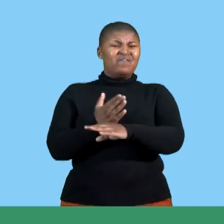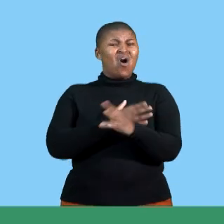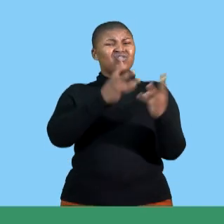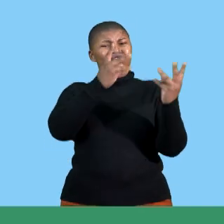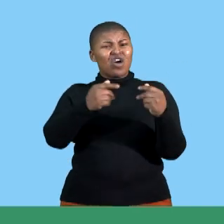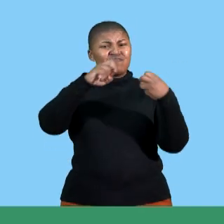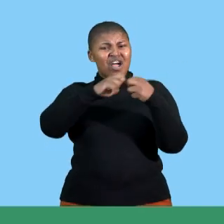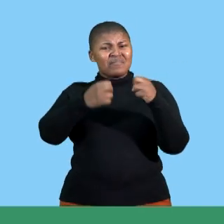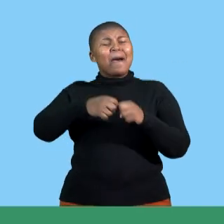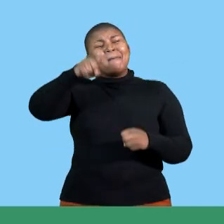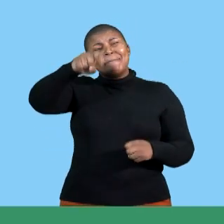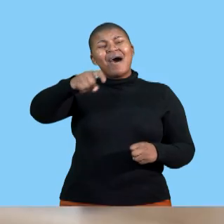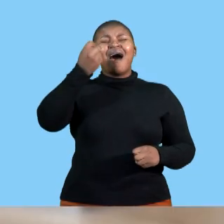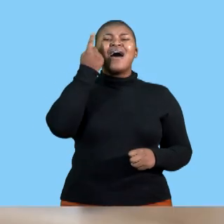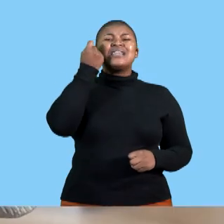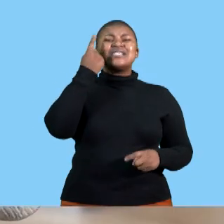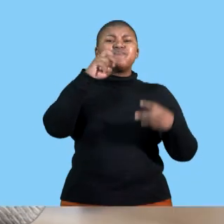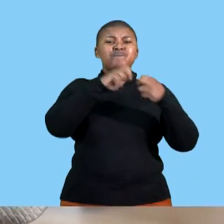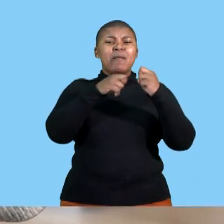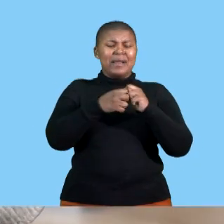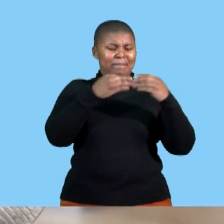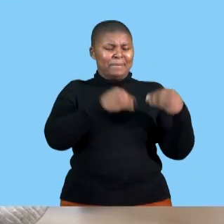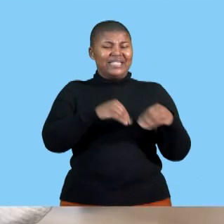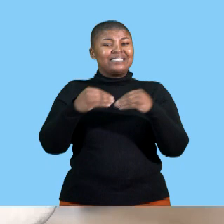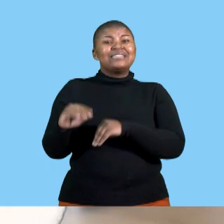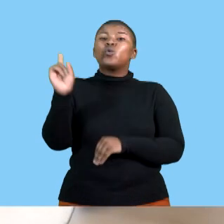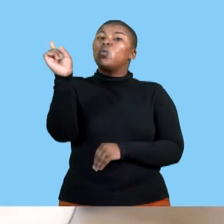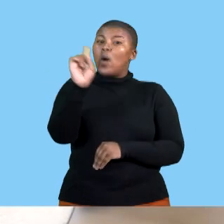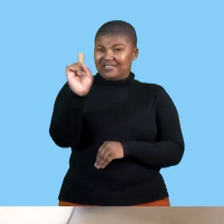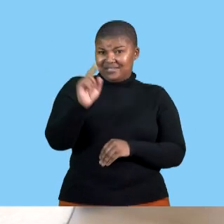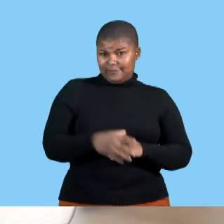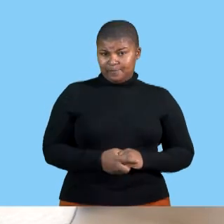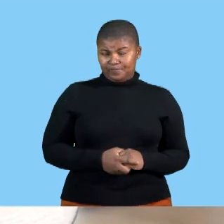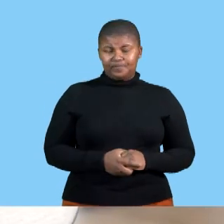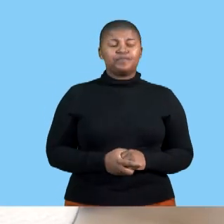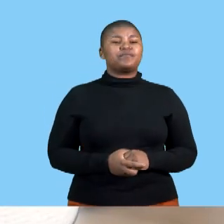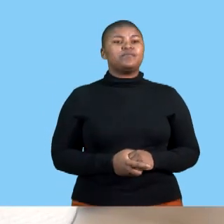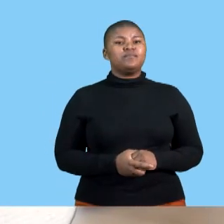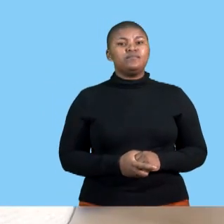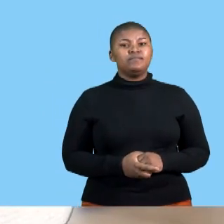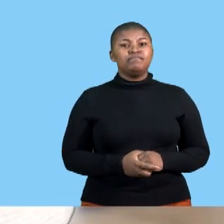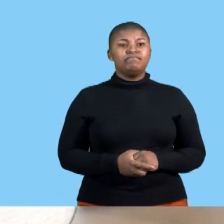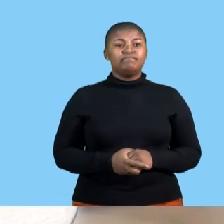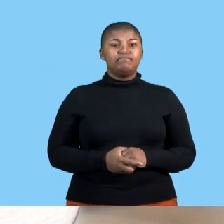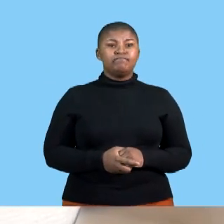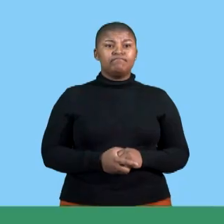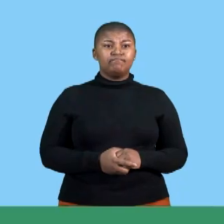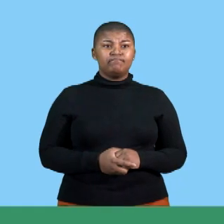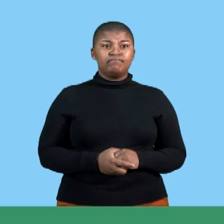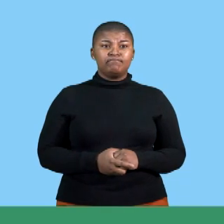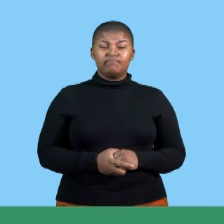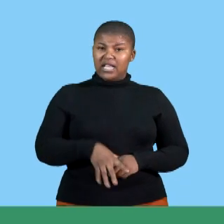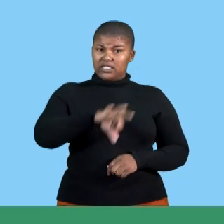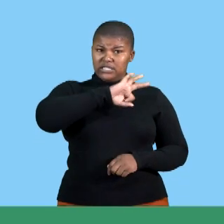a business. So now think creatively to solve these problems. So the first point says employees can